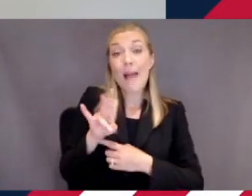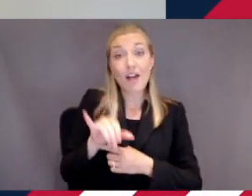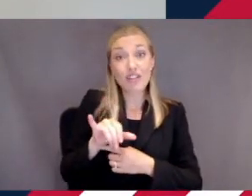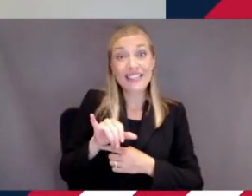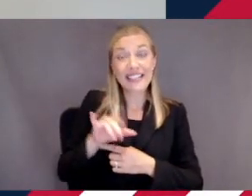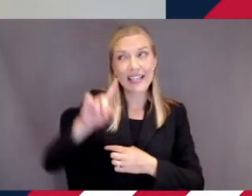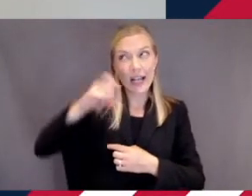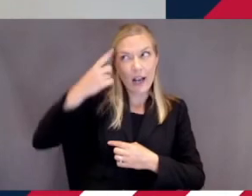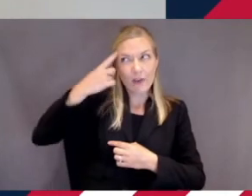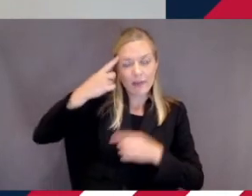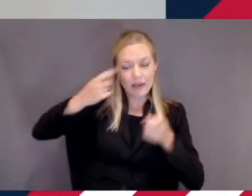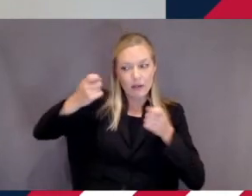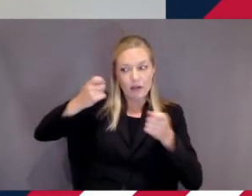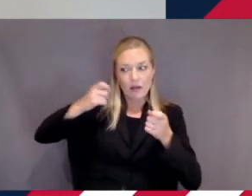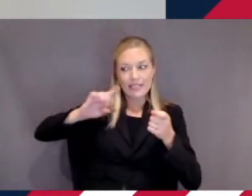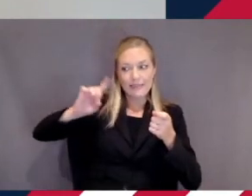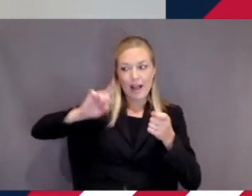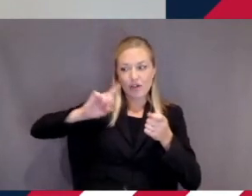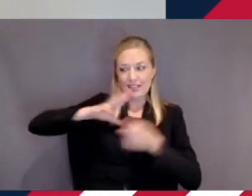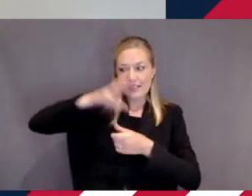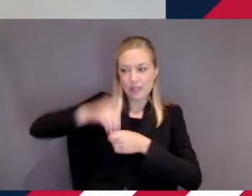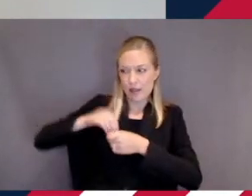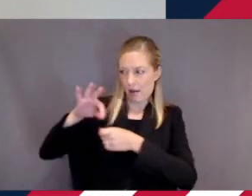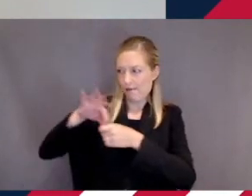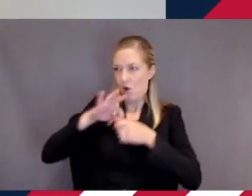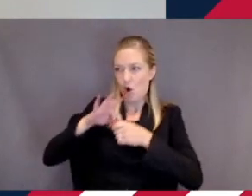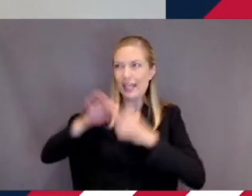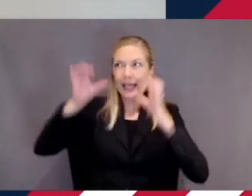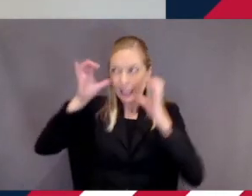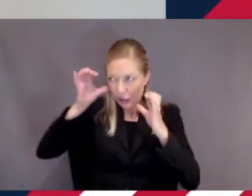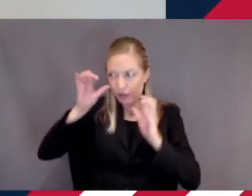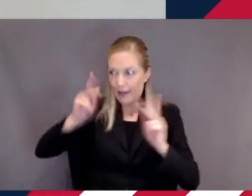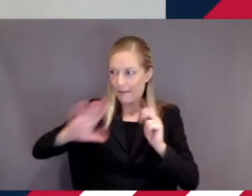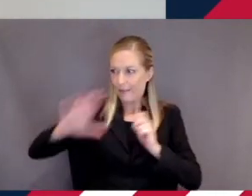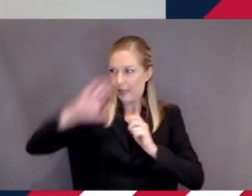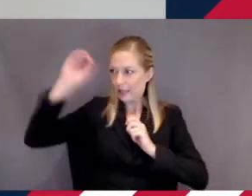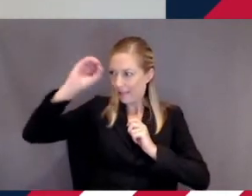I'm proud to support this resolution. Thank you so much.